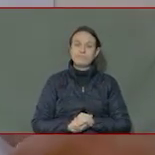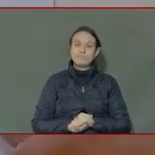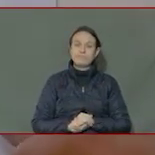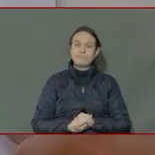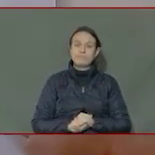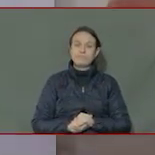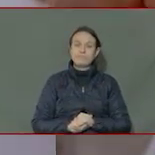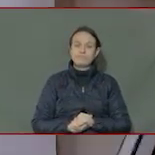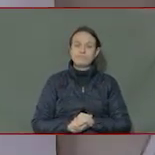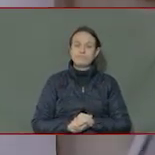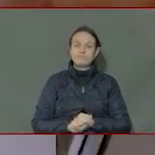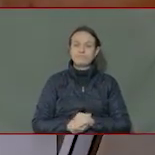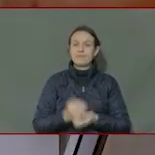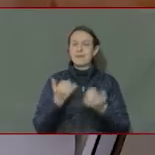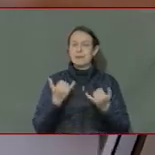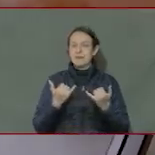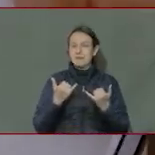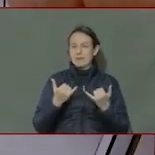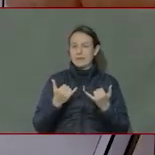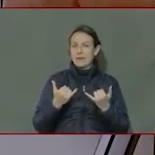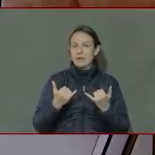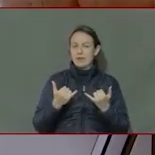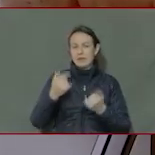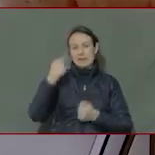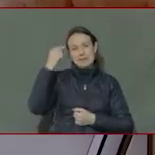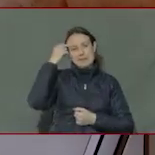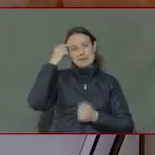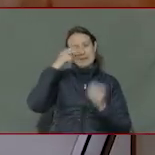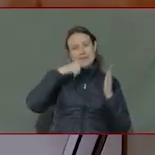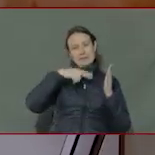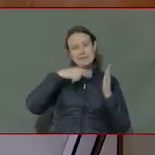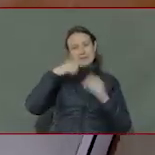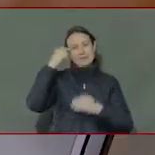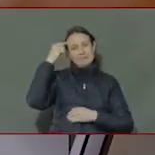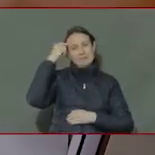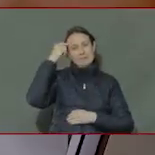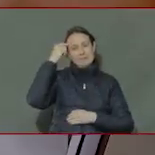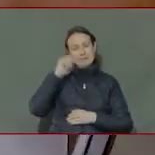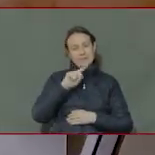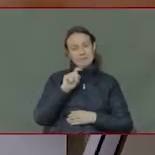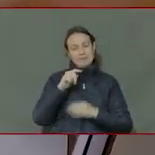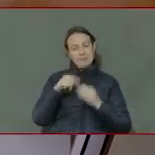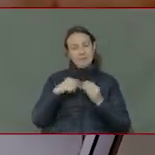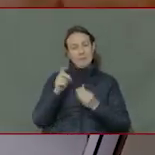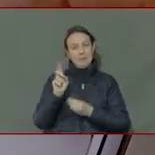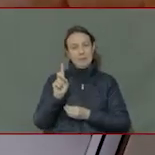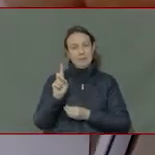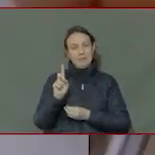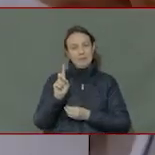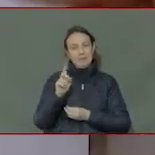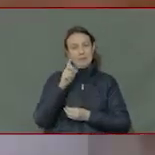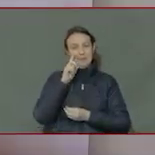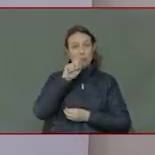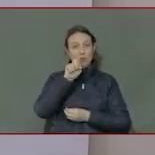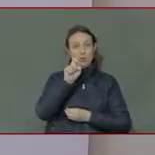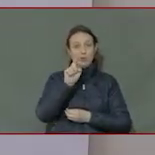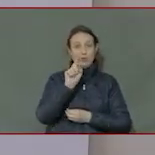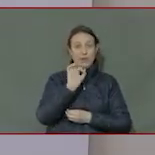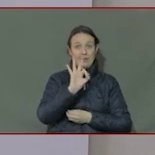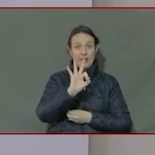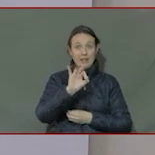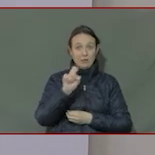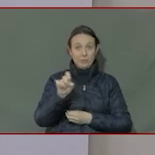So now we need to read and ask ourselves, what is this question all about? So remember, this was 3.3 in that